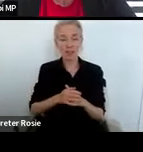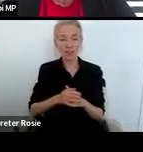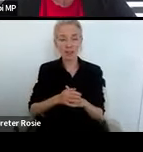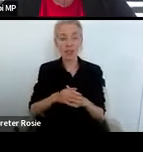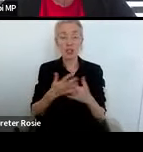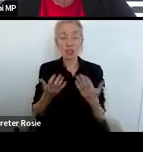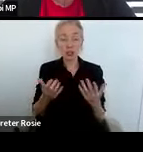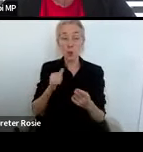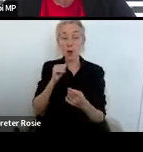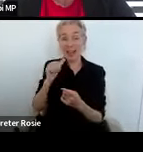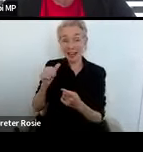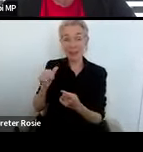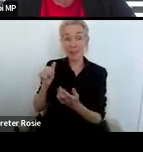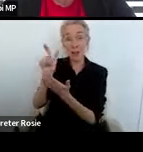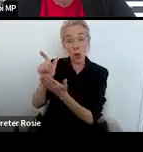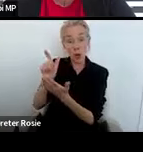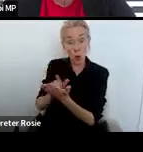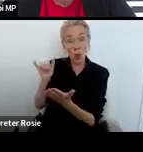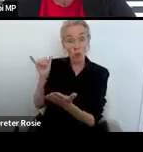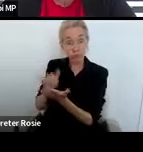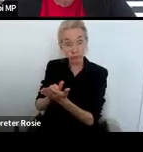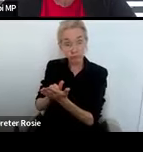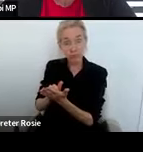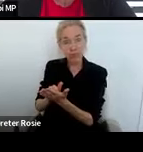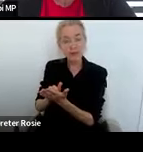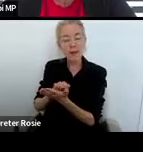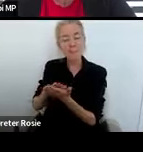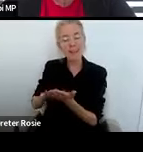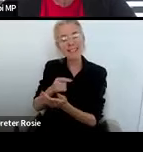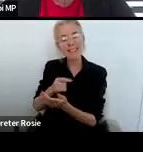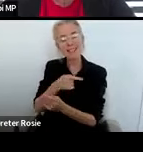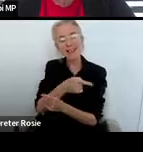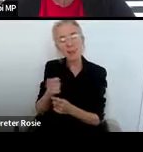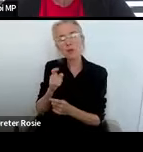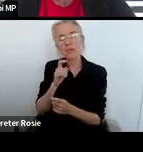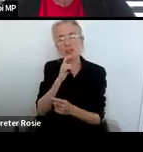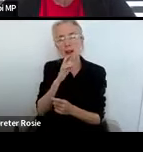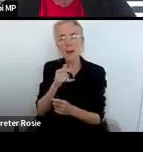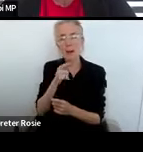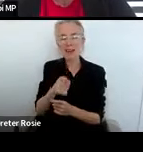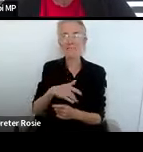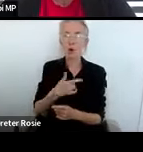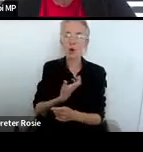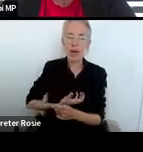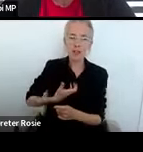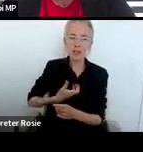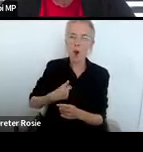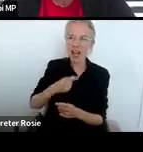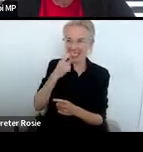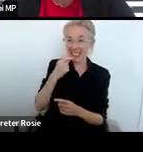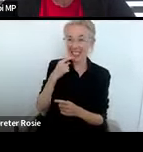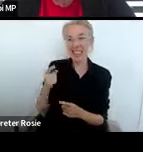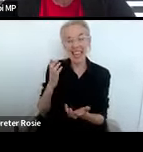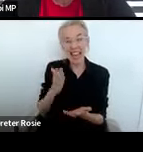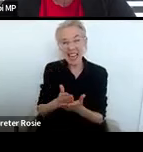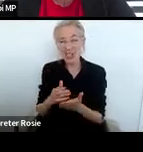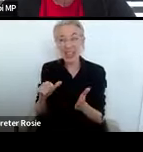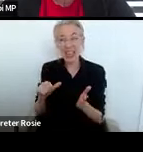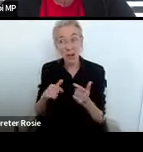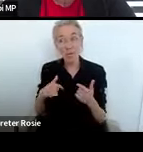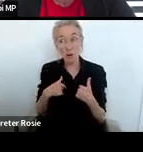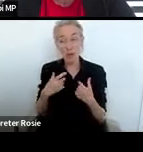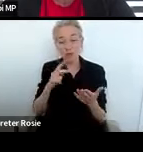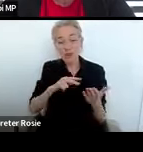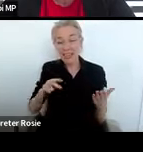to disclose that they've got difficulties in numbers, or difficulties in words, or difficulties with sensory issues, if we make it safe for